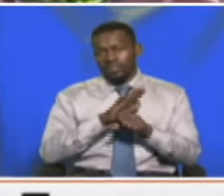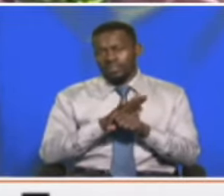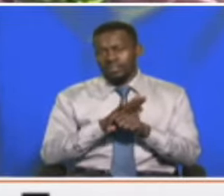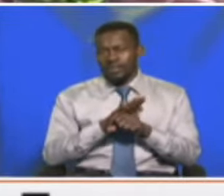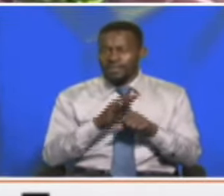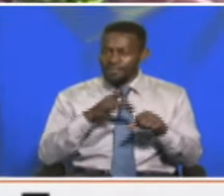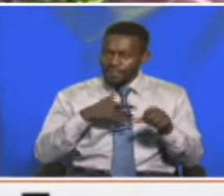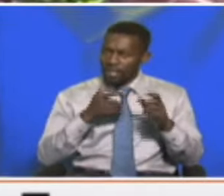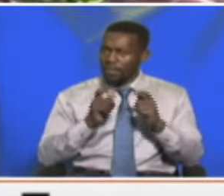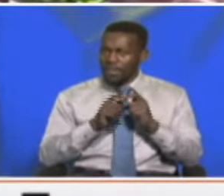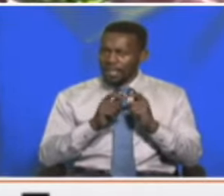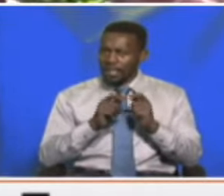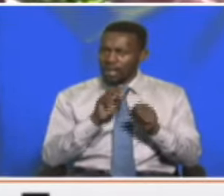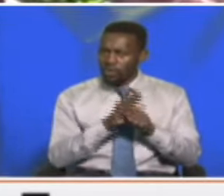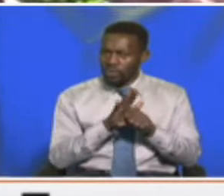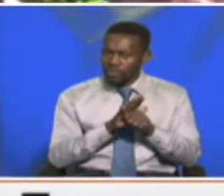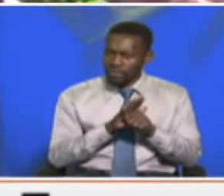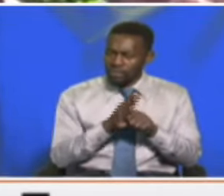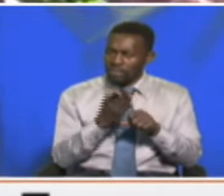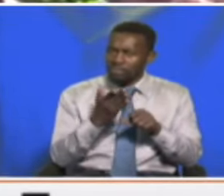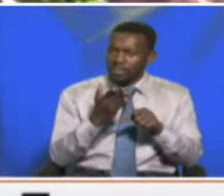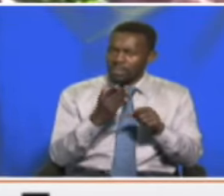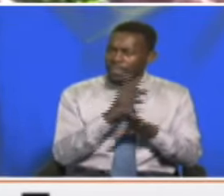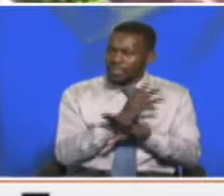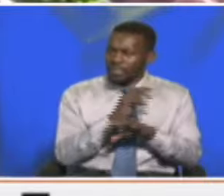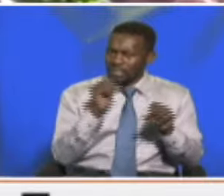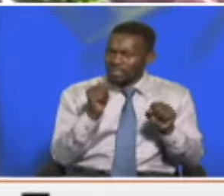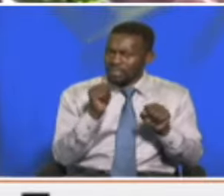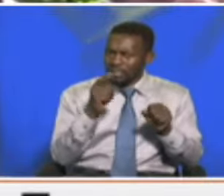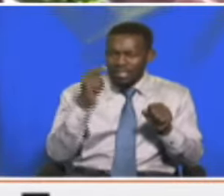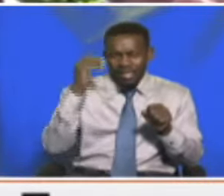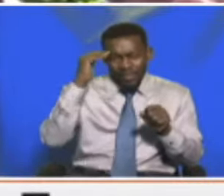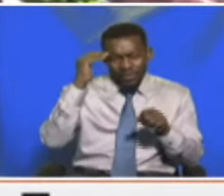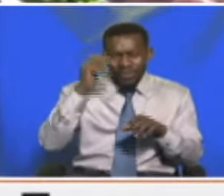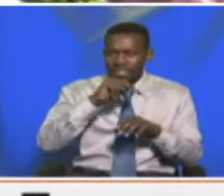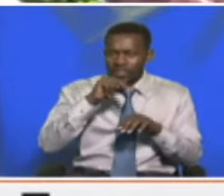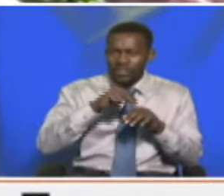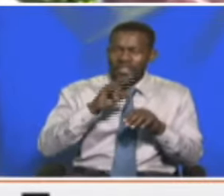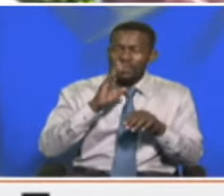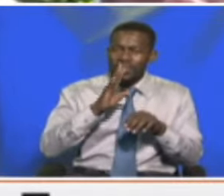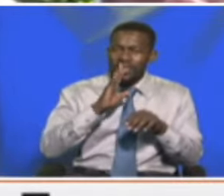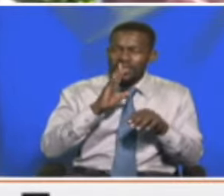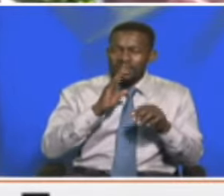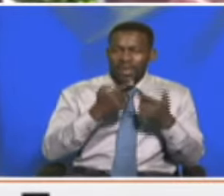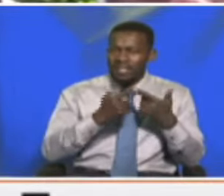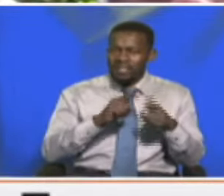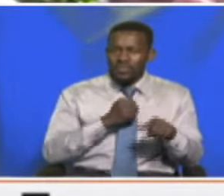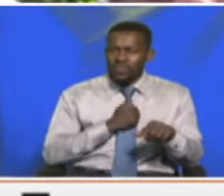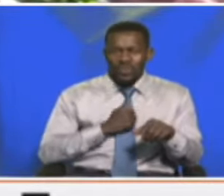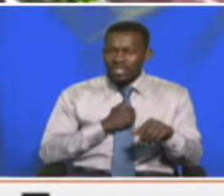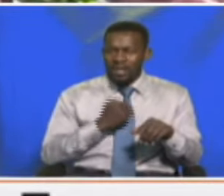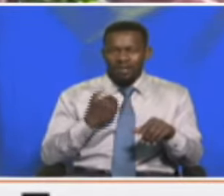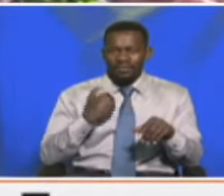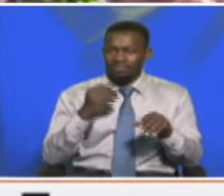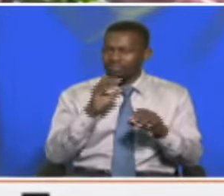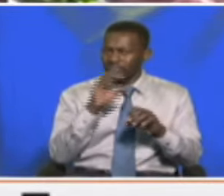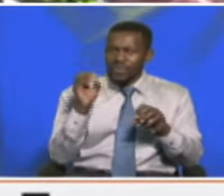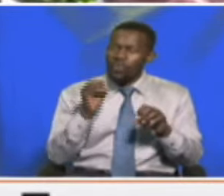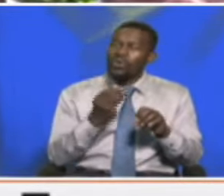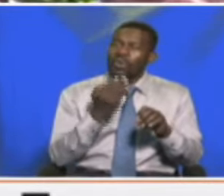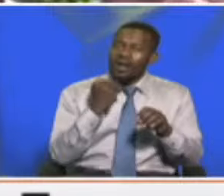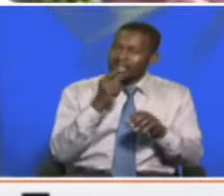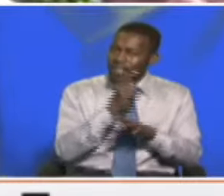us when the head of the nation speaks with no whiff of empathy. We need the